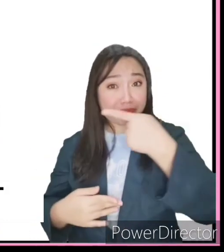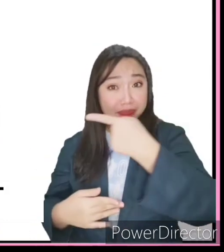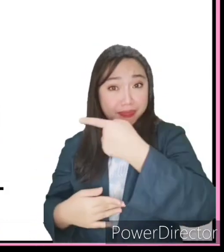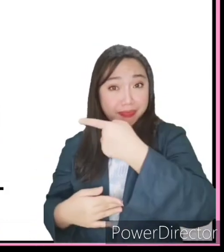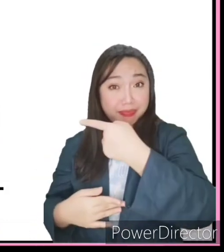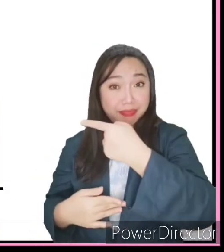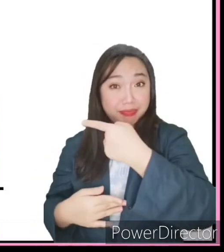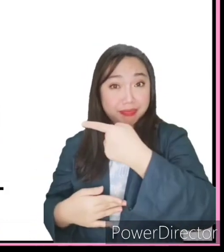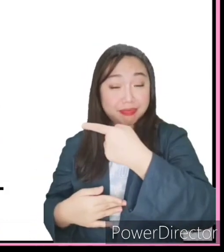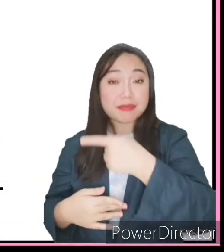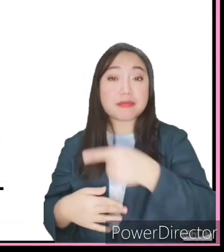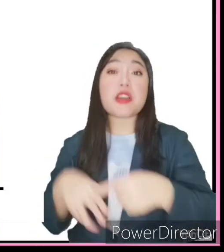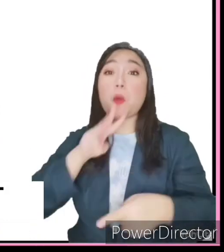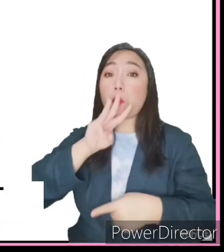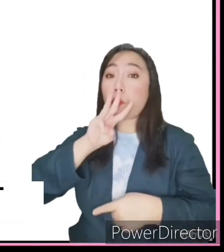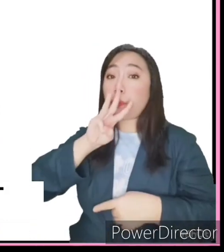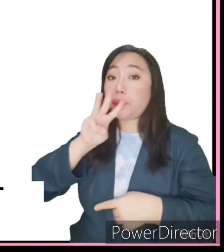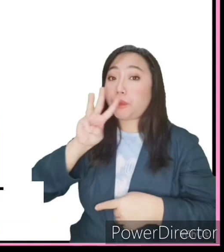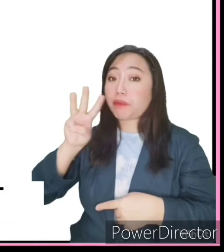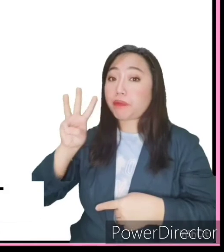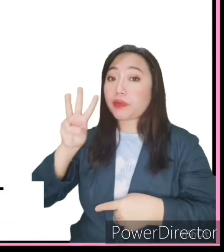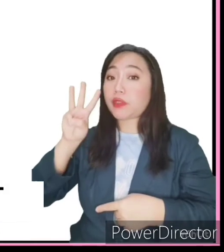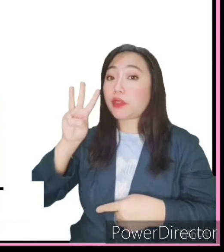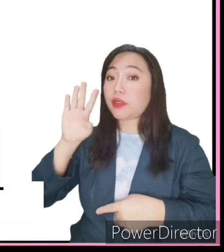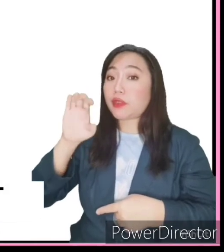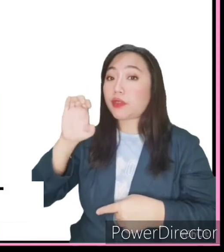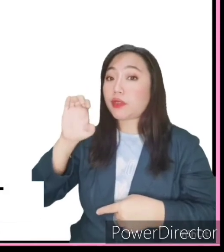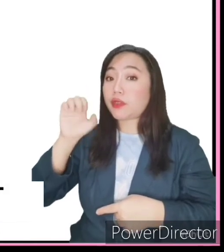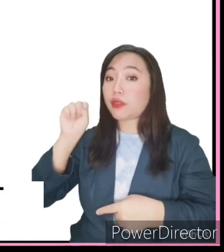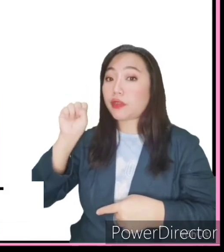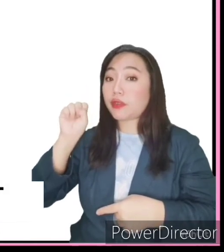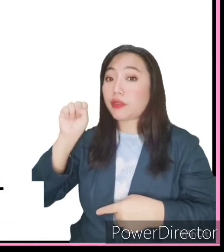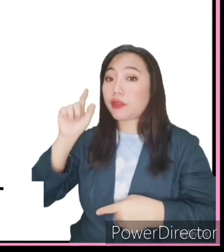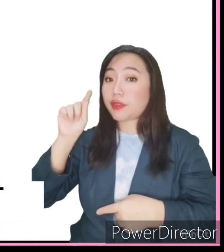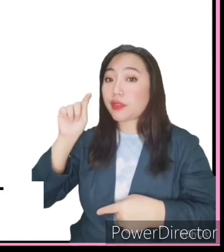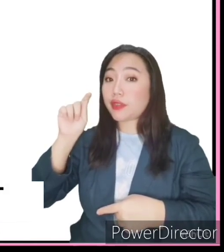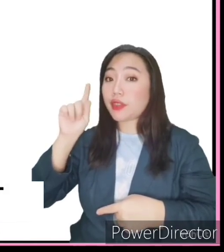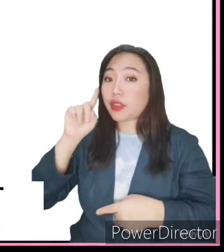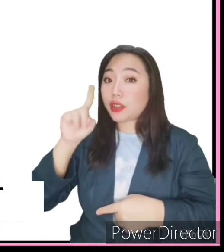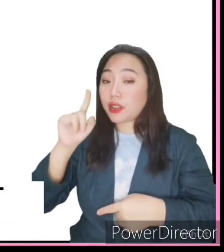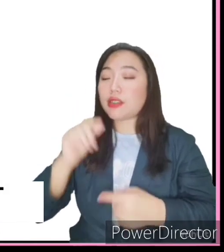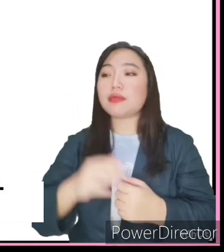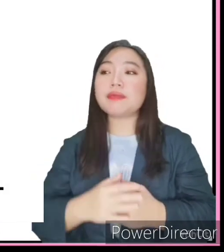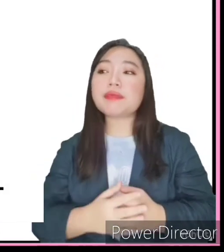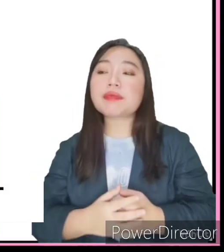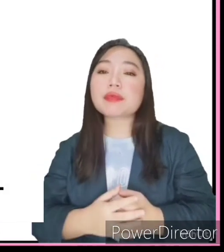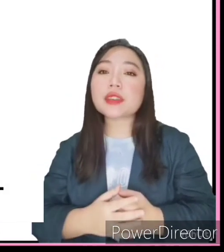Oh, it's going to the left. That means it's going to the west.